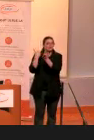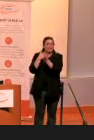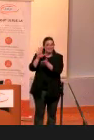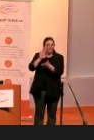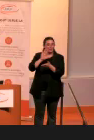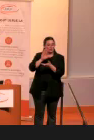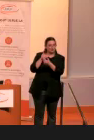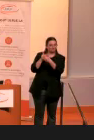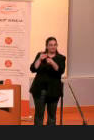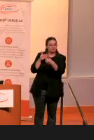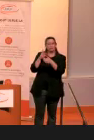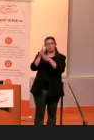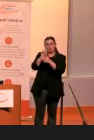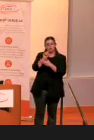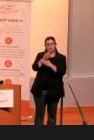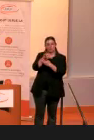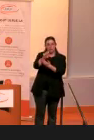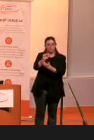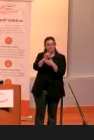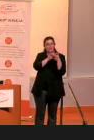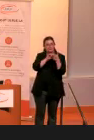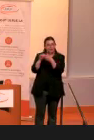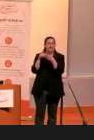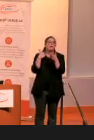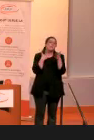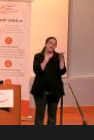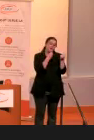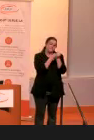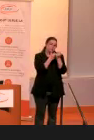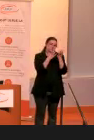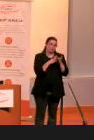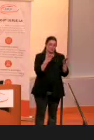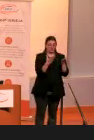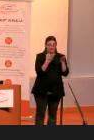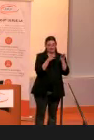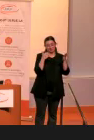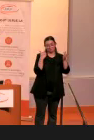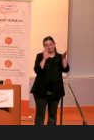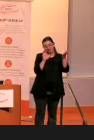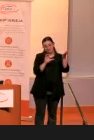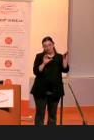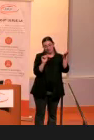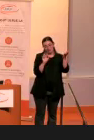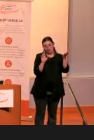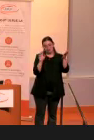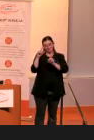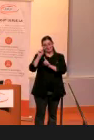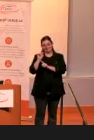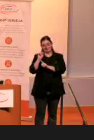pharmaceutical drug trials. And we have a sponsor here that's doing a CAR T trial that you will hear about.